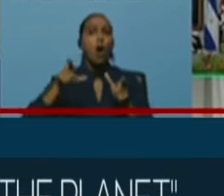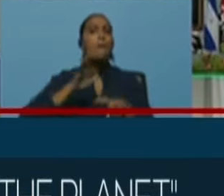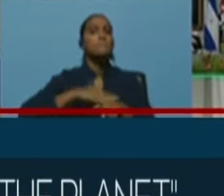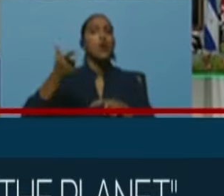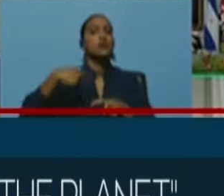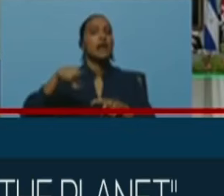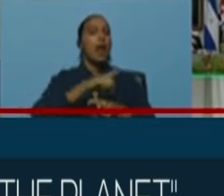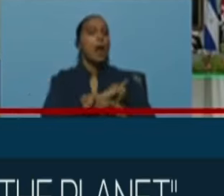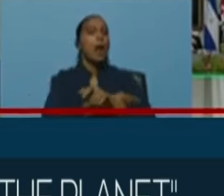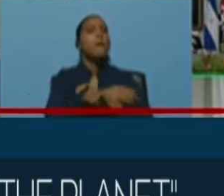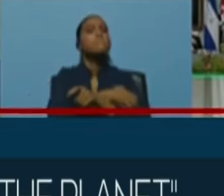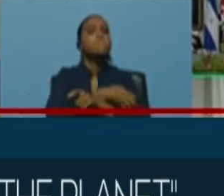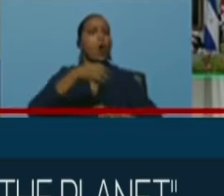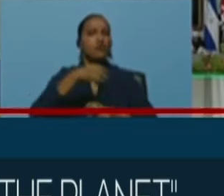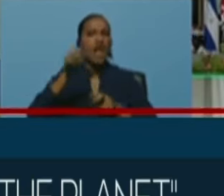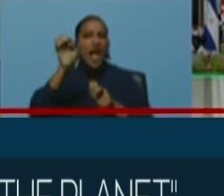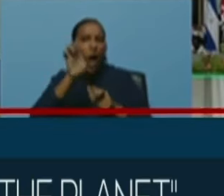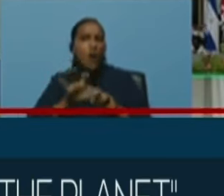became the masters of the planet,